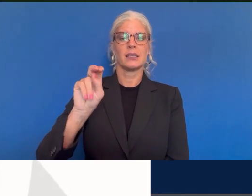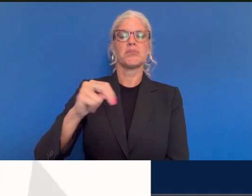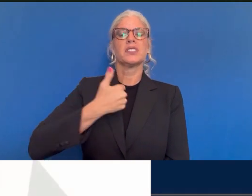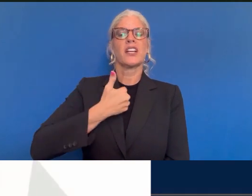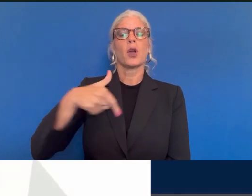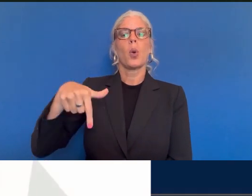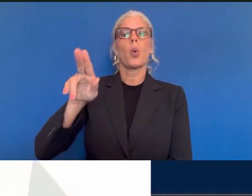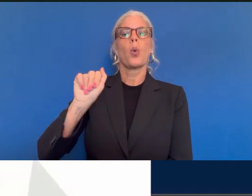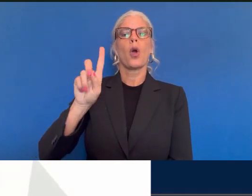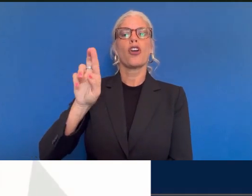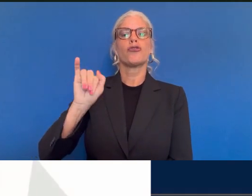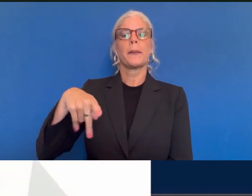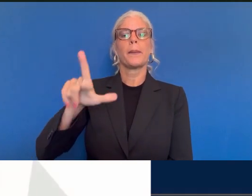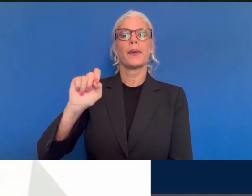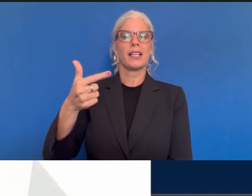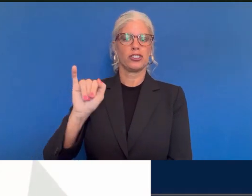a quadriplegic, a